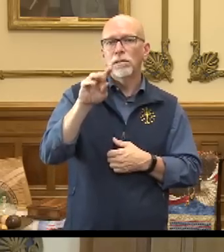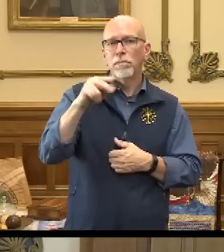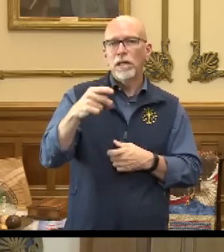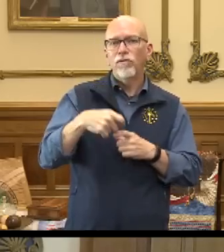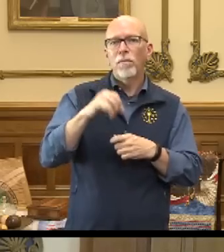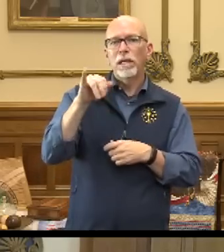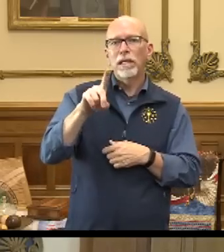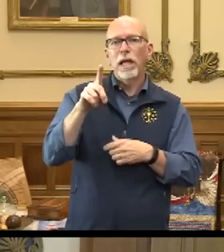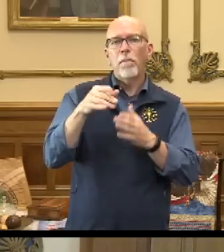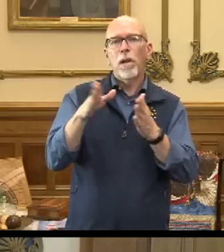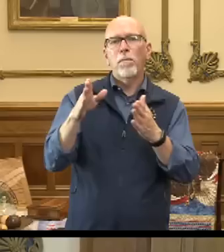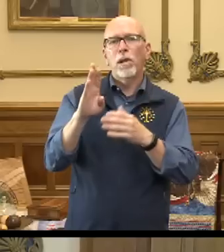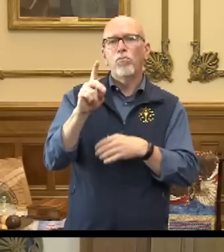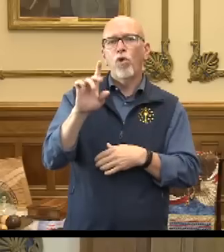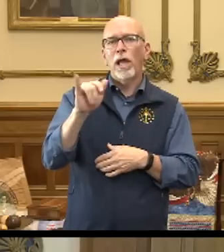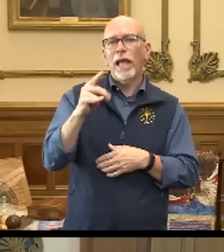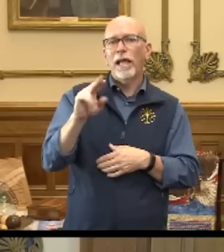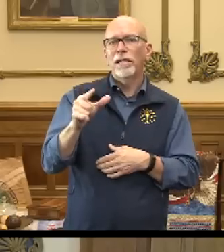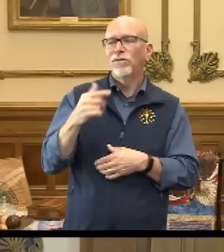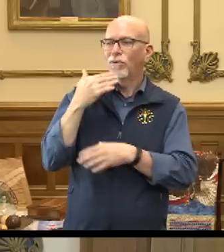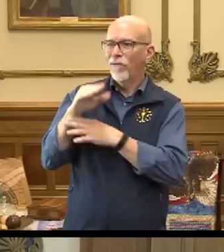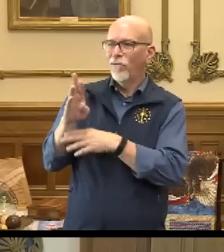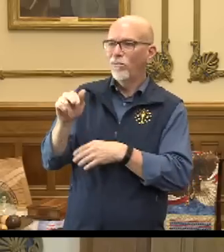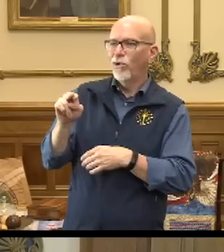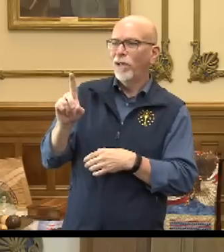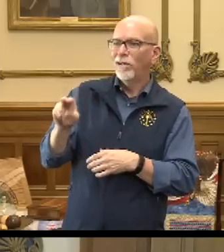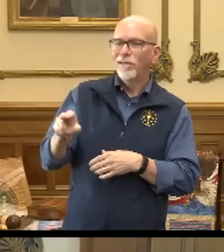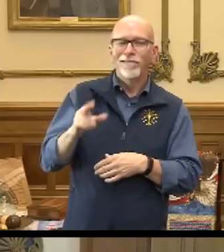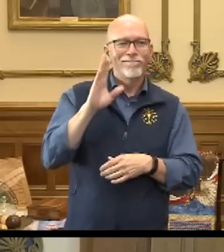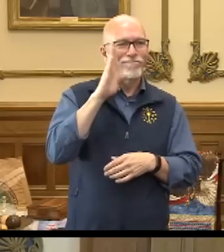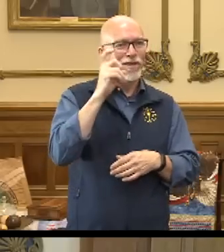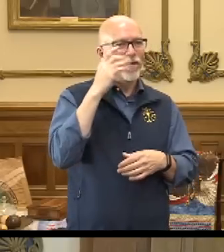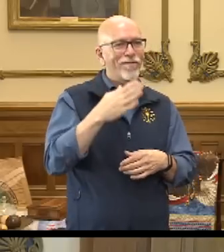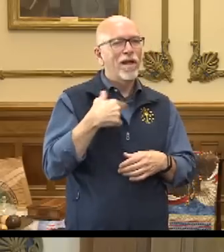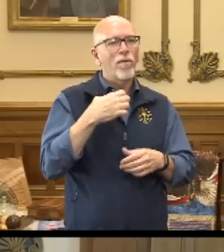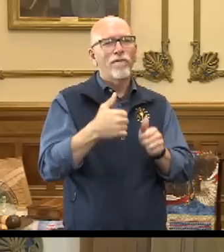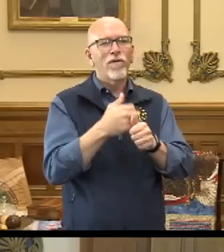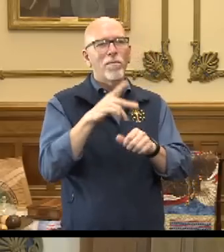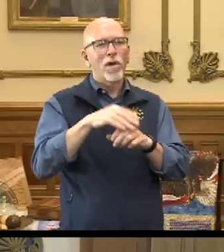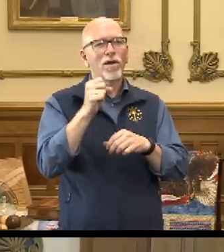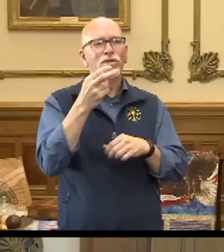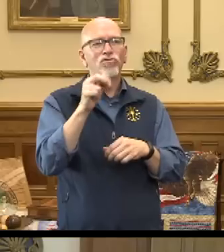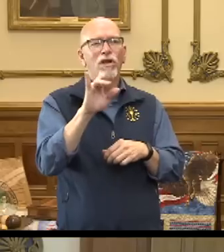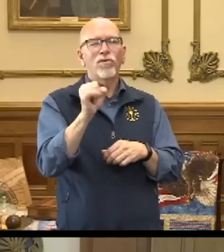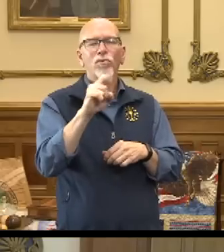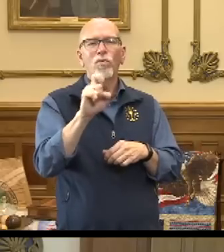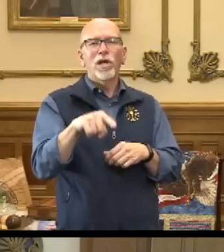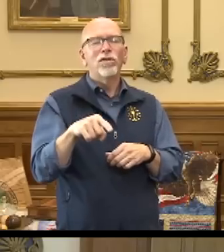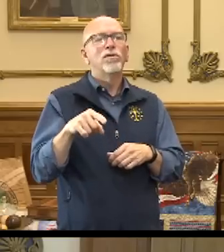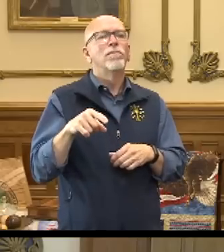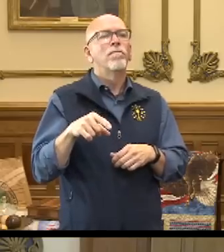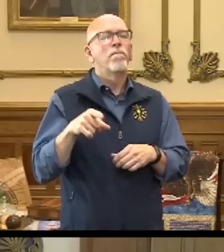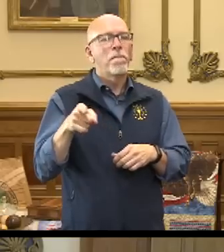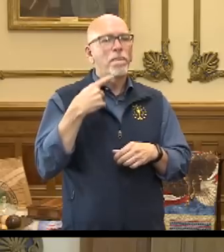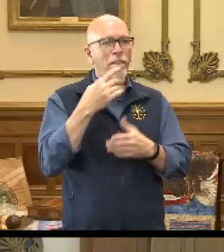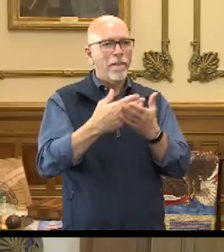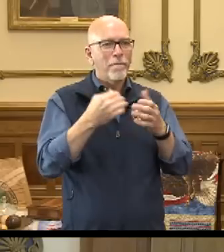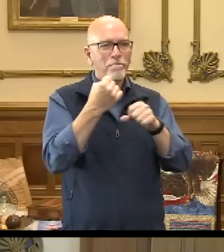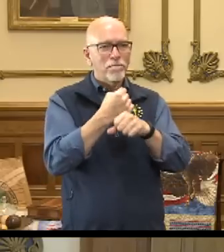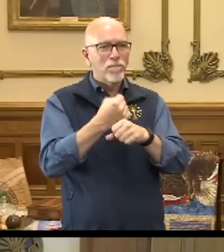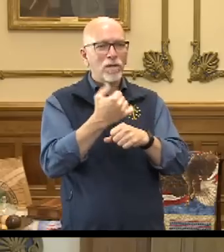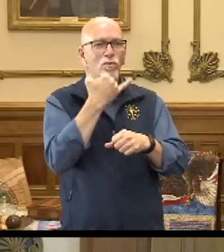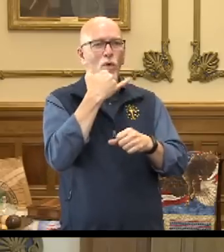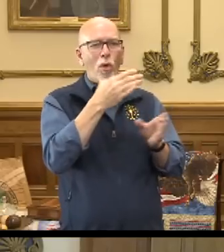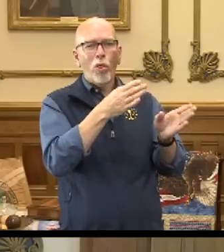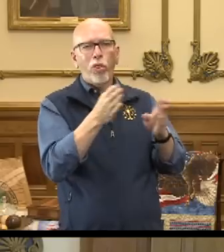Public Broadcasting. Afternoon, Brandon. Afternoon, Governor. I want to kind of follow up on Sherry's question. She noted some of the data that's moving in the wrong direction,